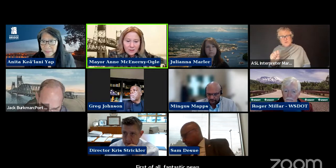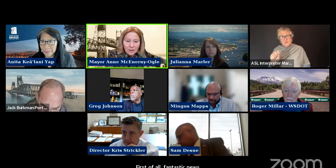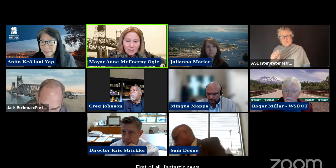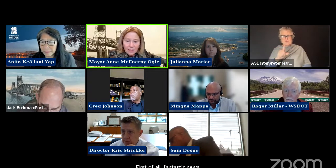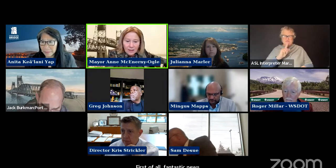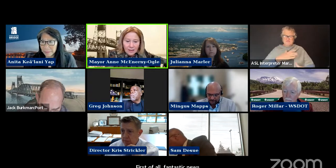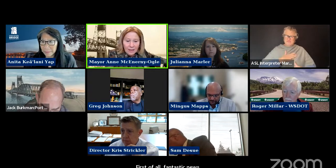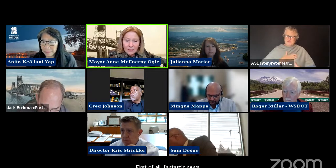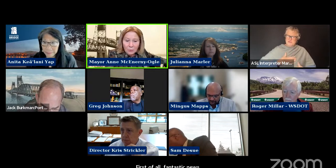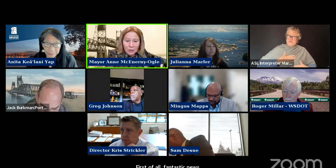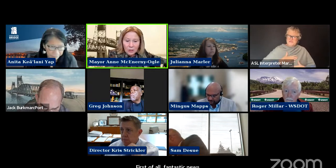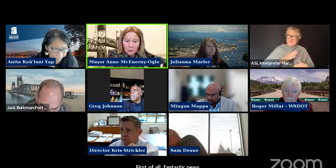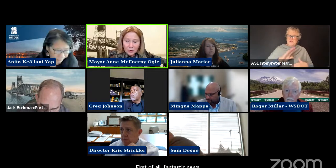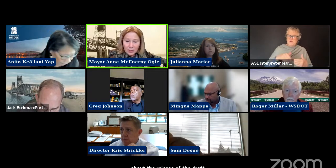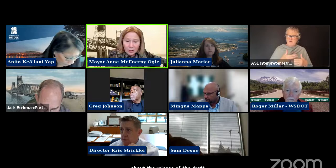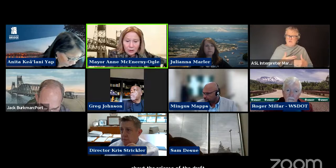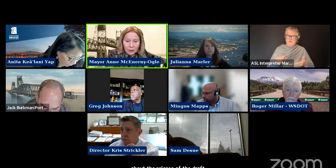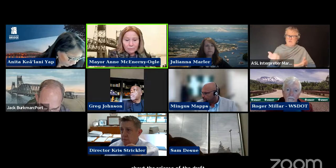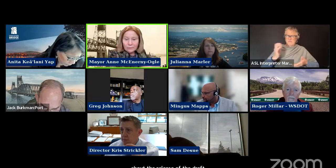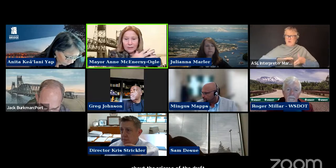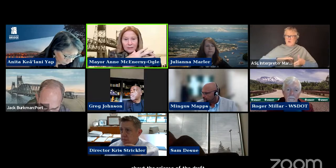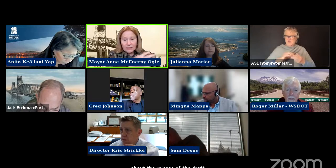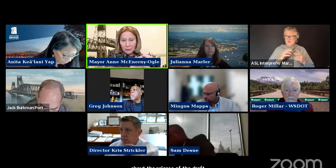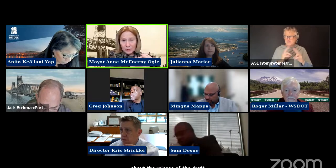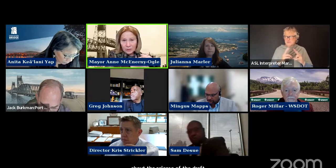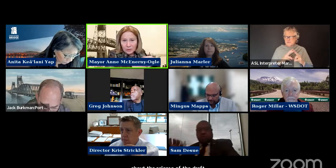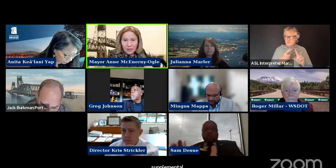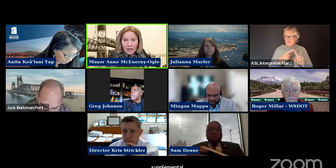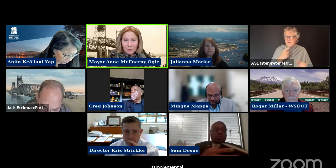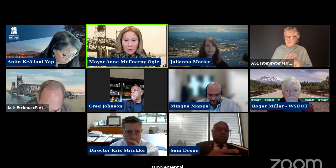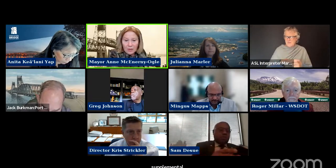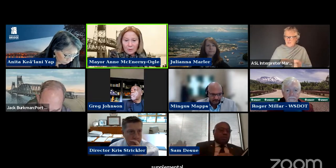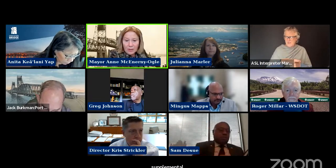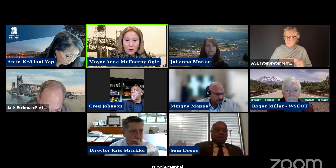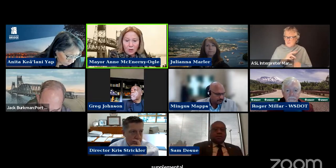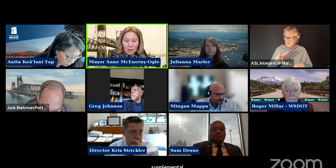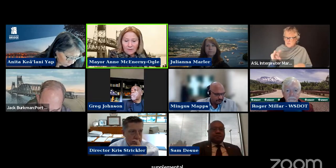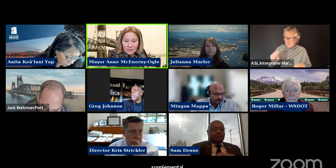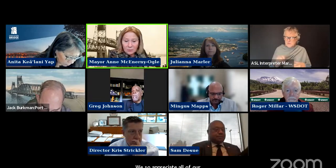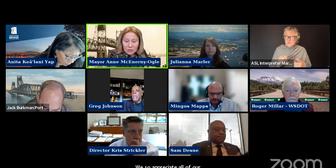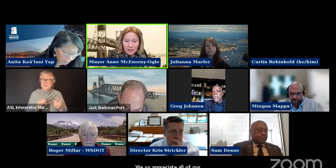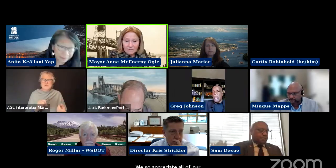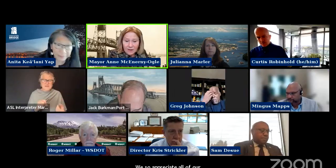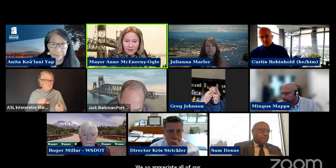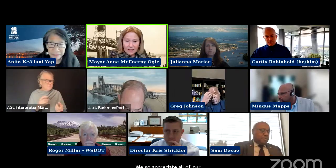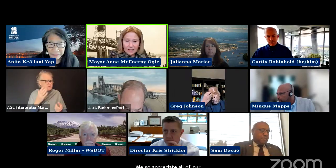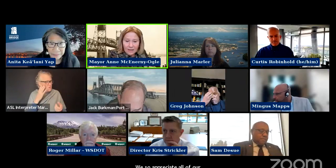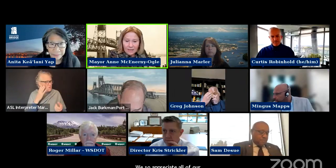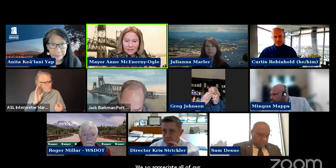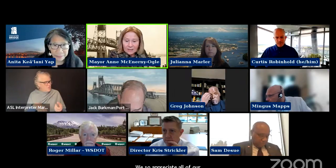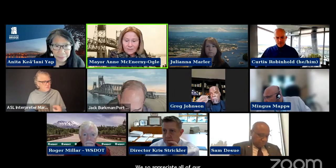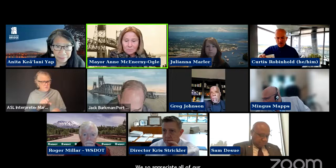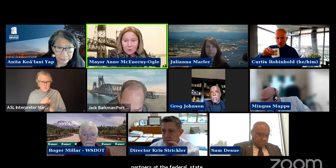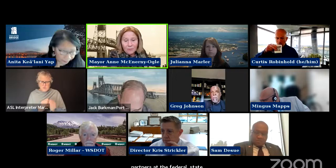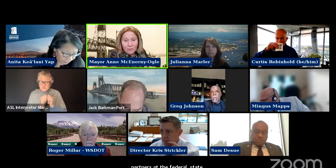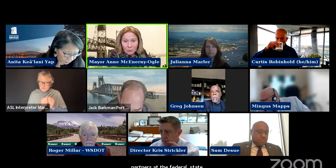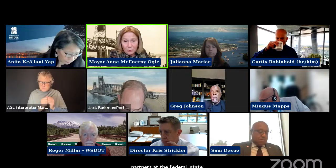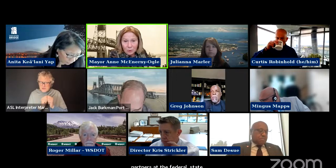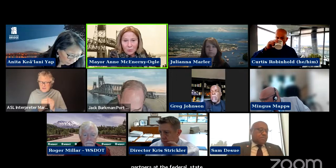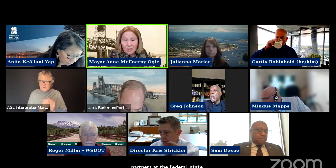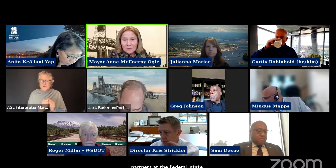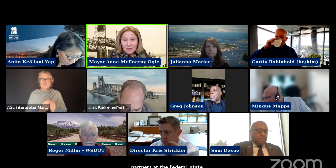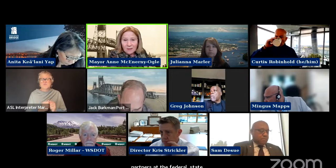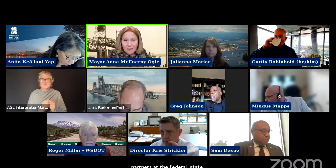levels. And we know that you're continuing to collaborate with all of us to reach that final EIS, both for